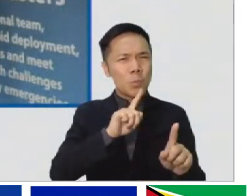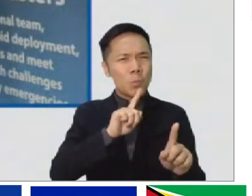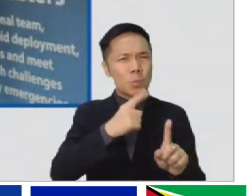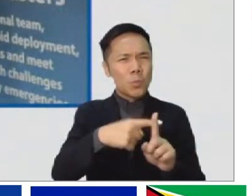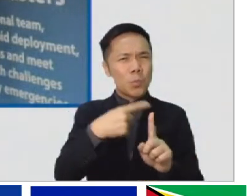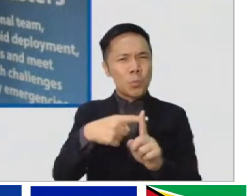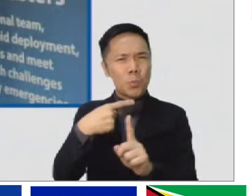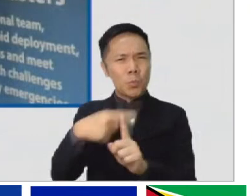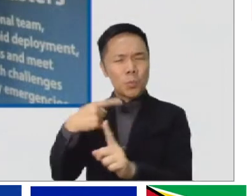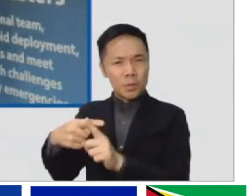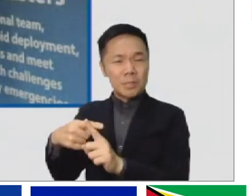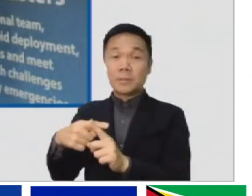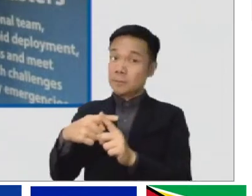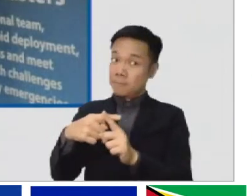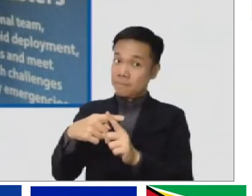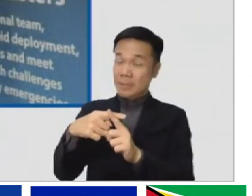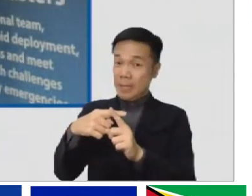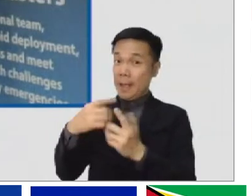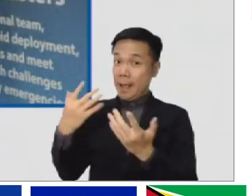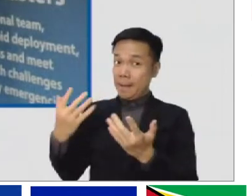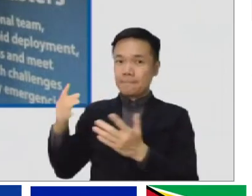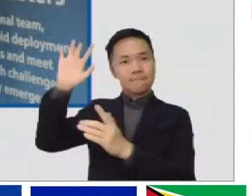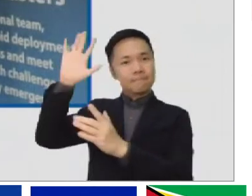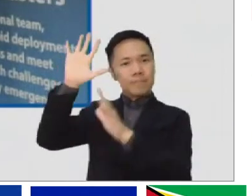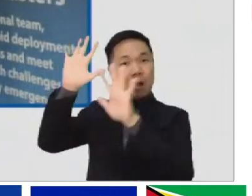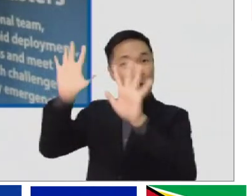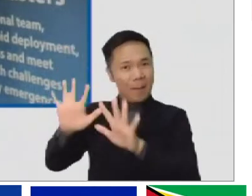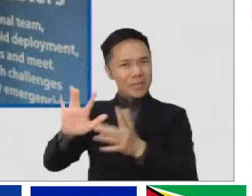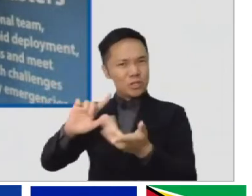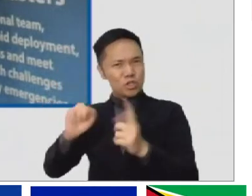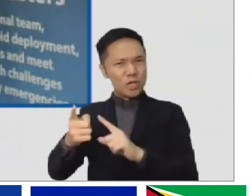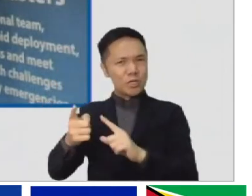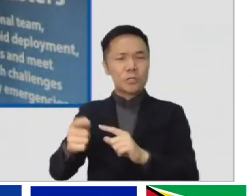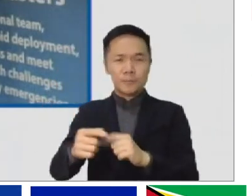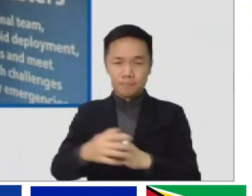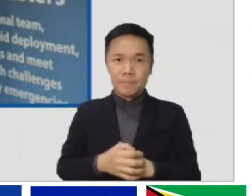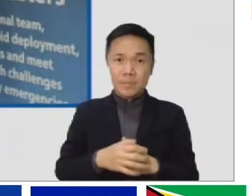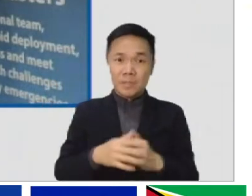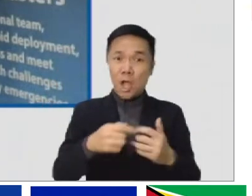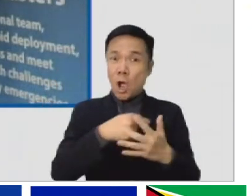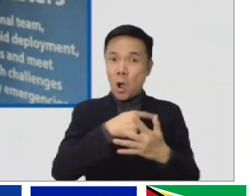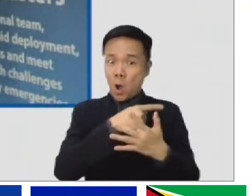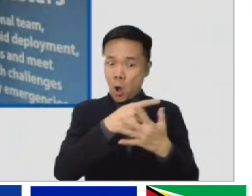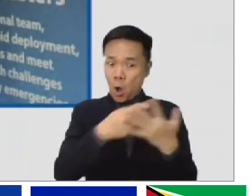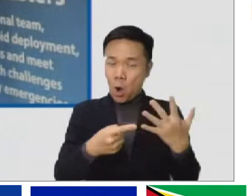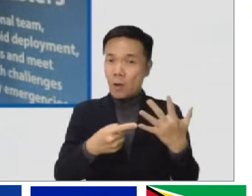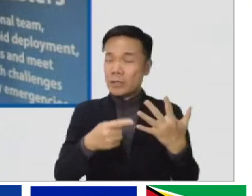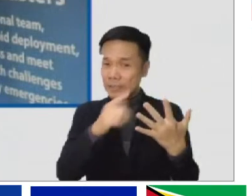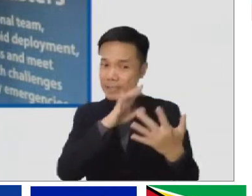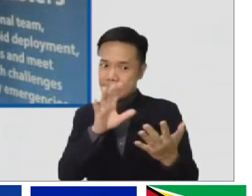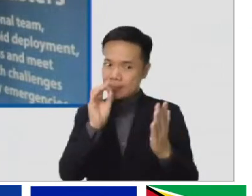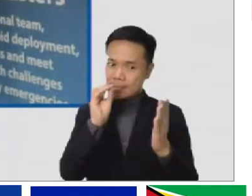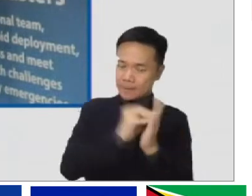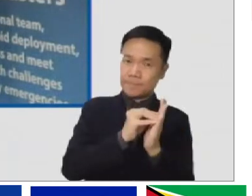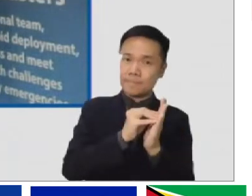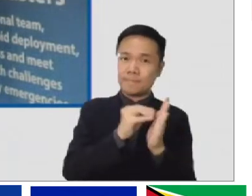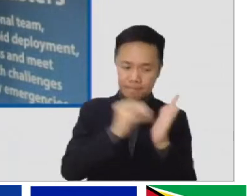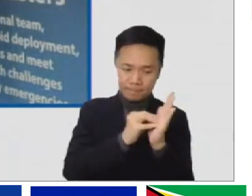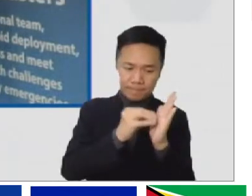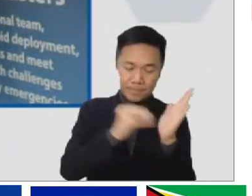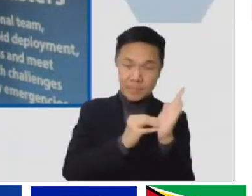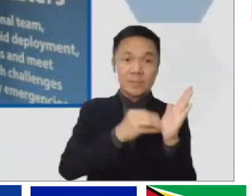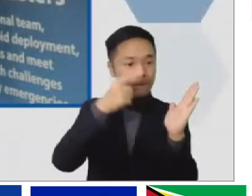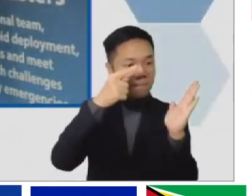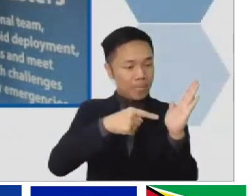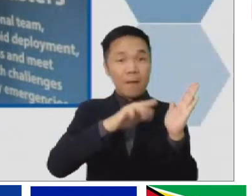and adverse events and others have been incorporated into the new area of work of the health sector.